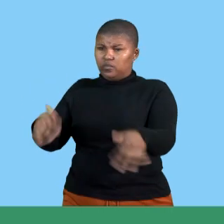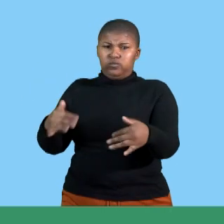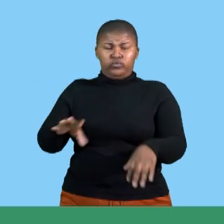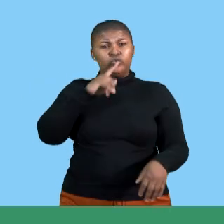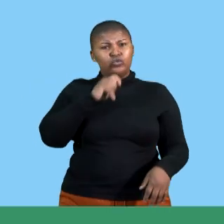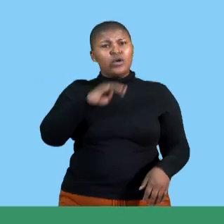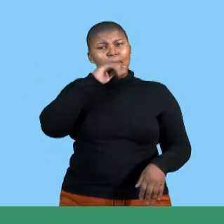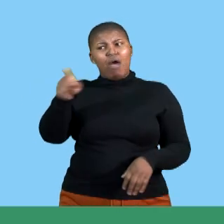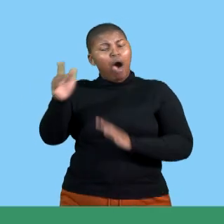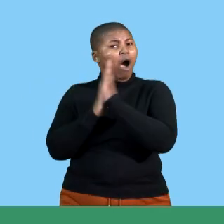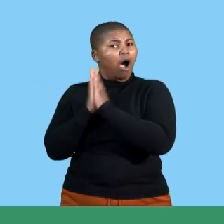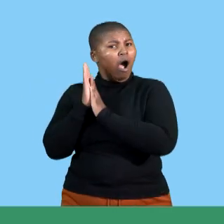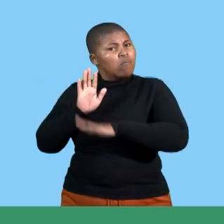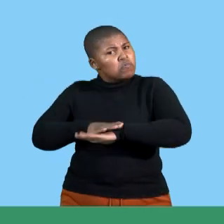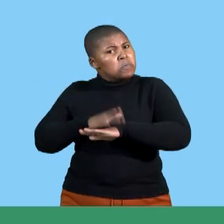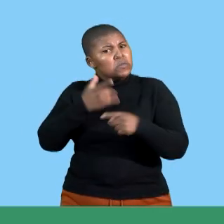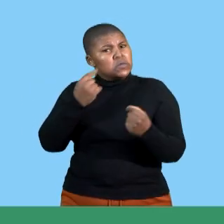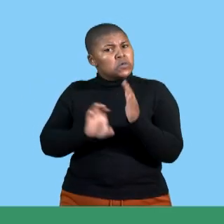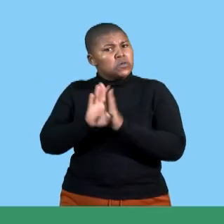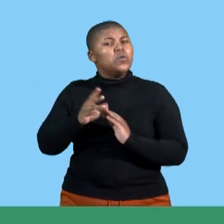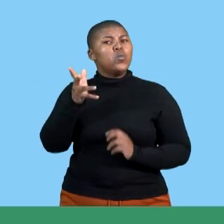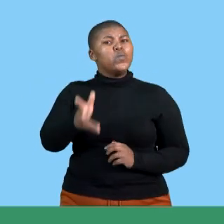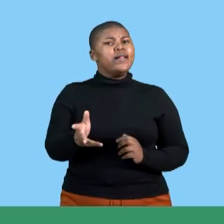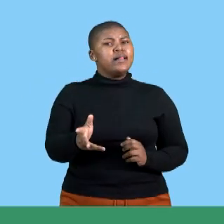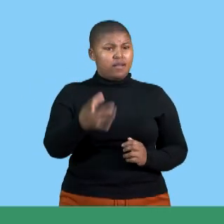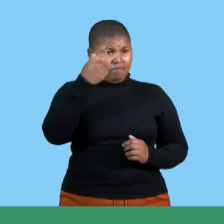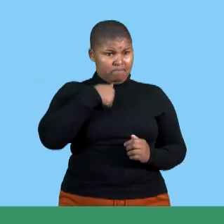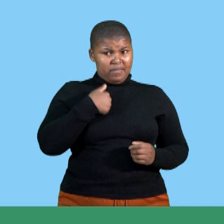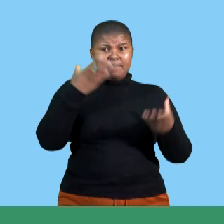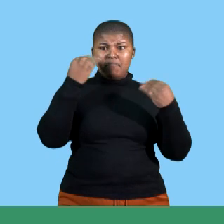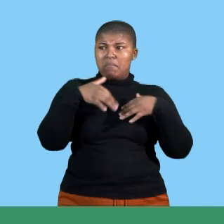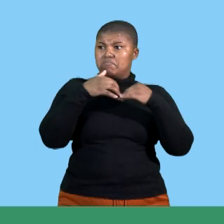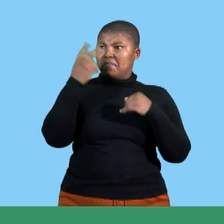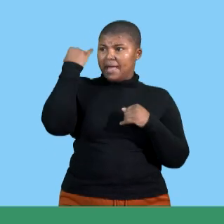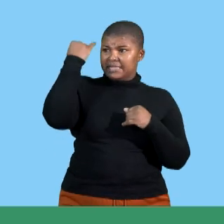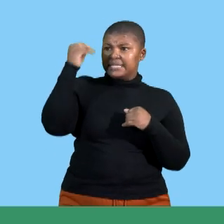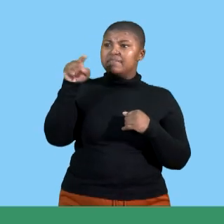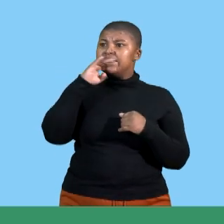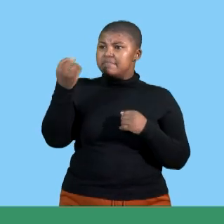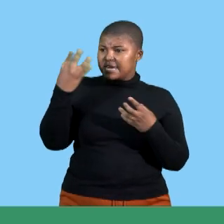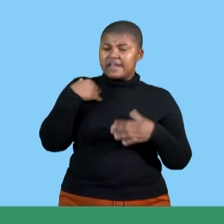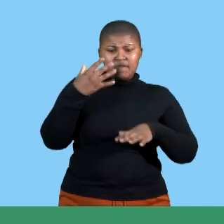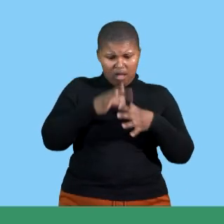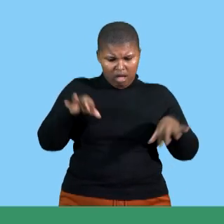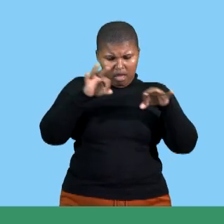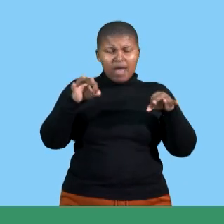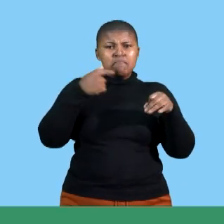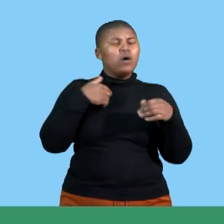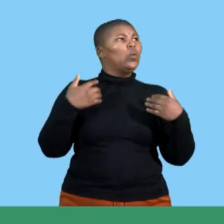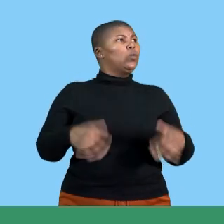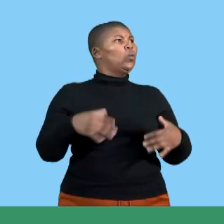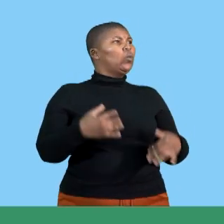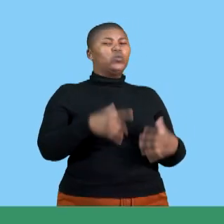Positive behavior. So you become motivated as well if your achievement was rewarded. So you recognize it first.